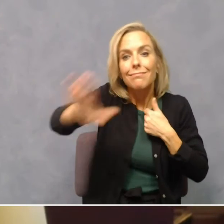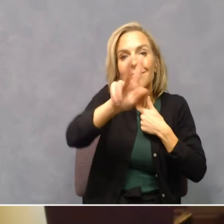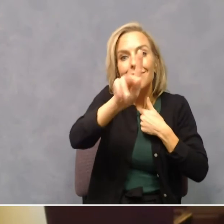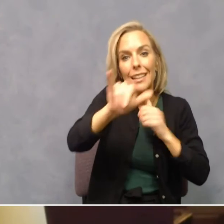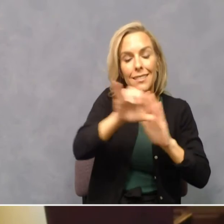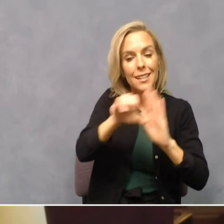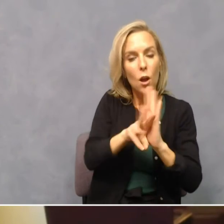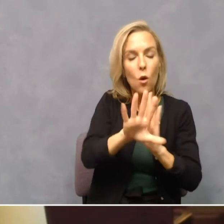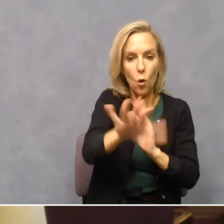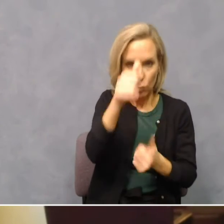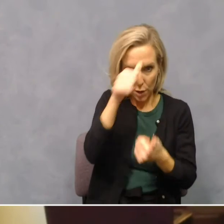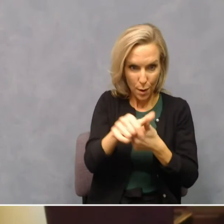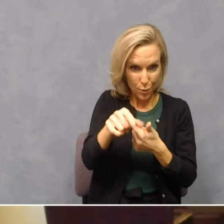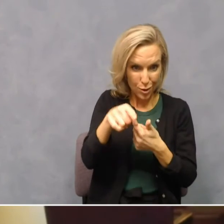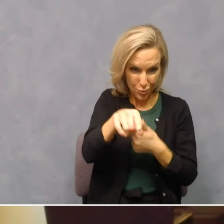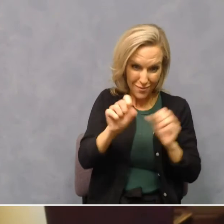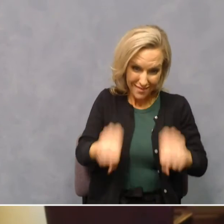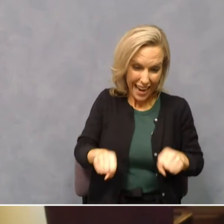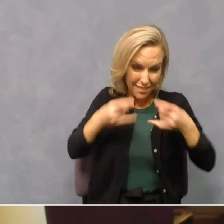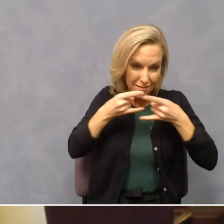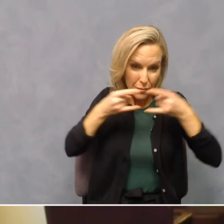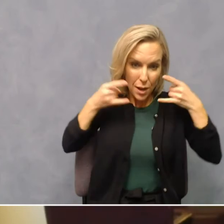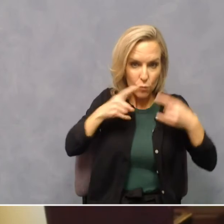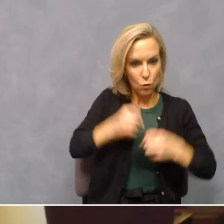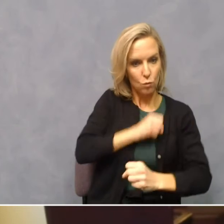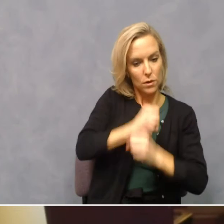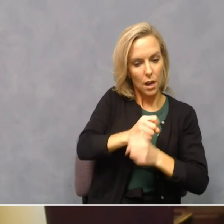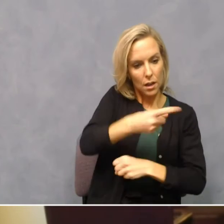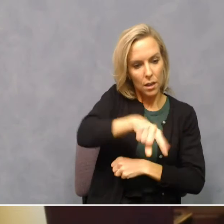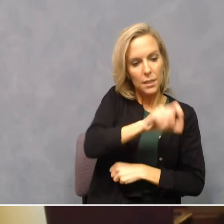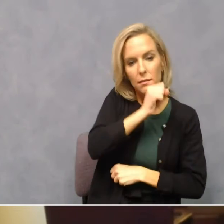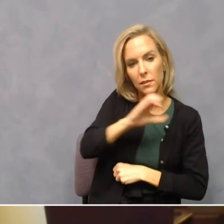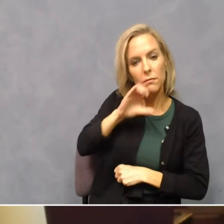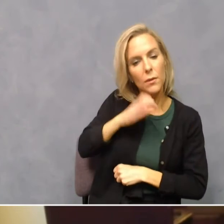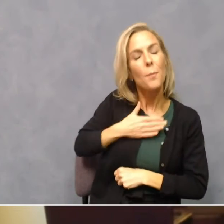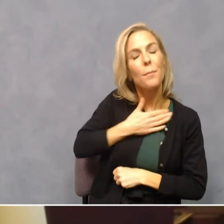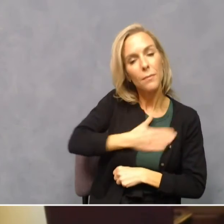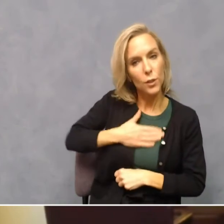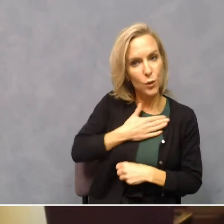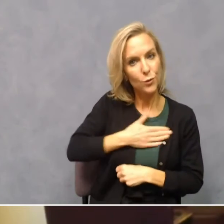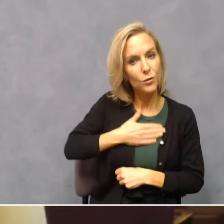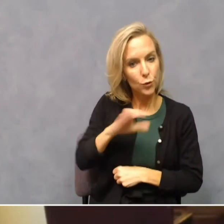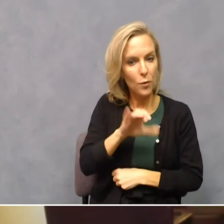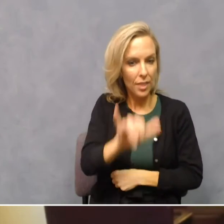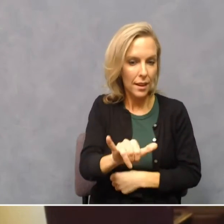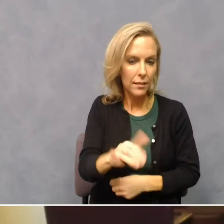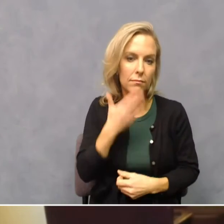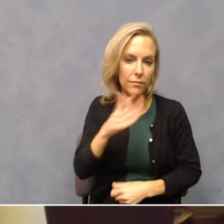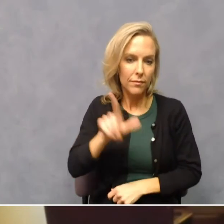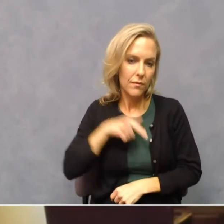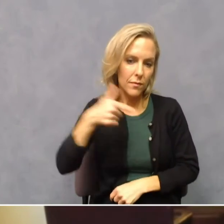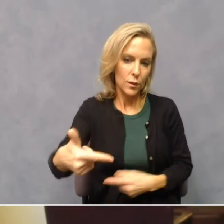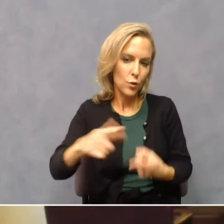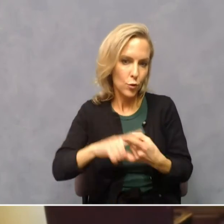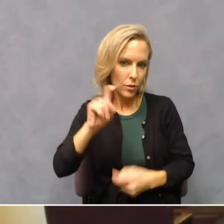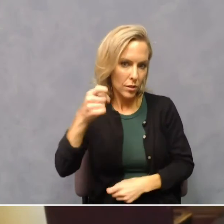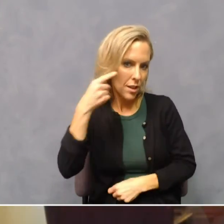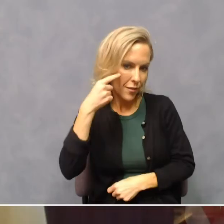is what you can do to protect our seniors. Please do that. Governor, back over to you.